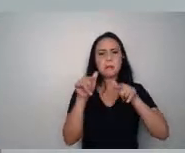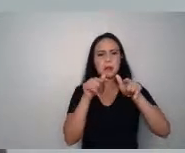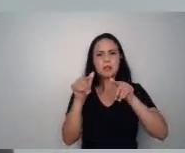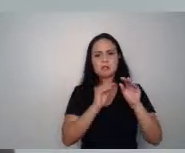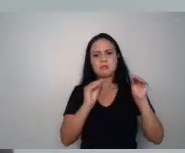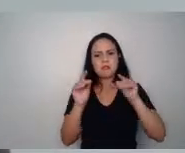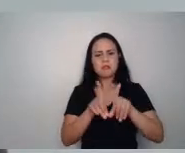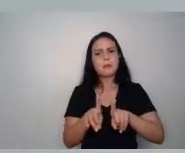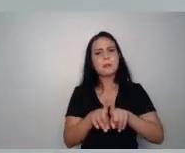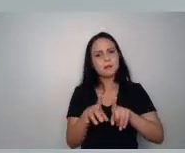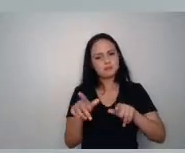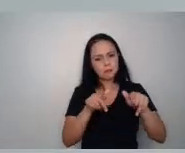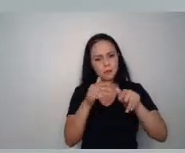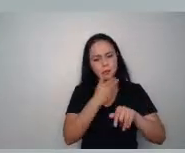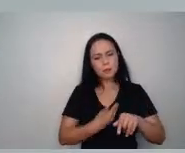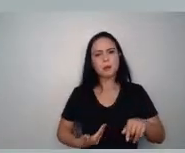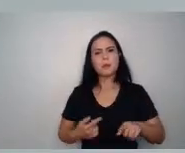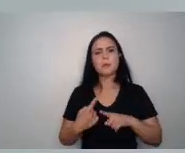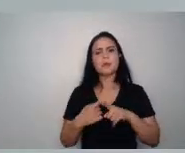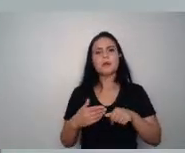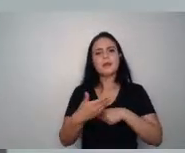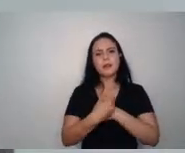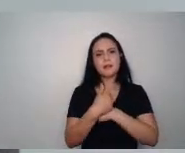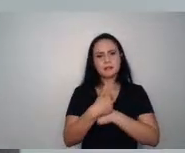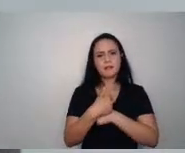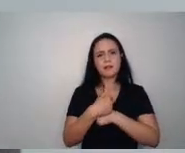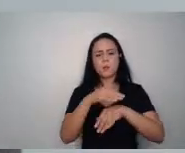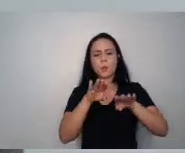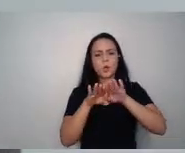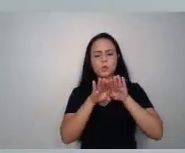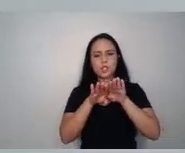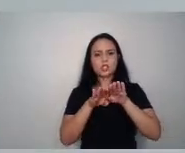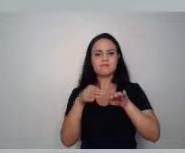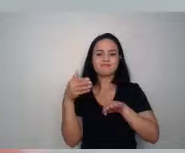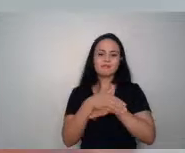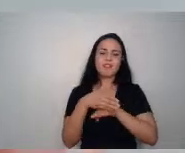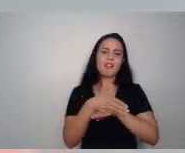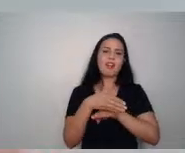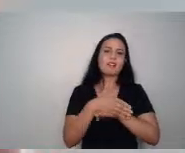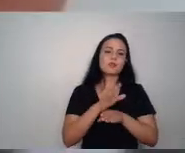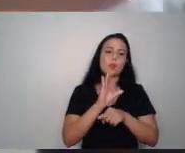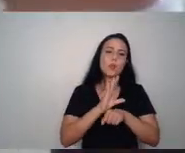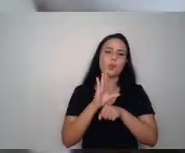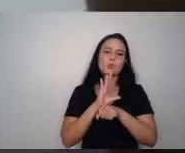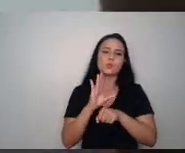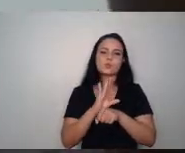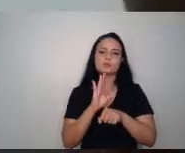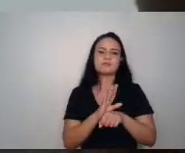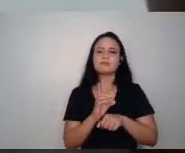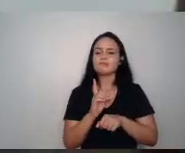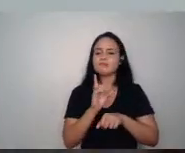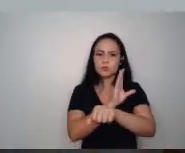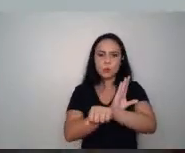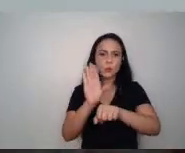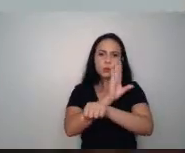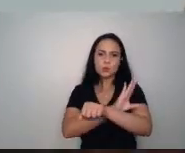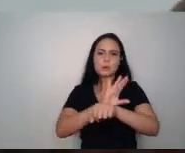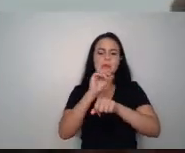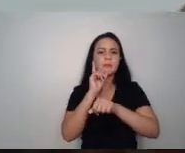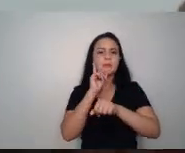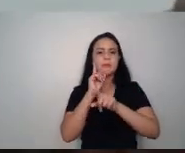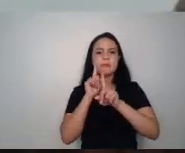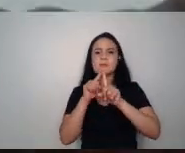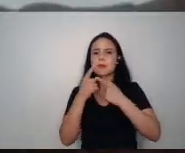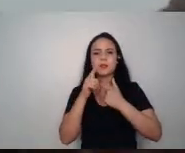against women in the labor areas also happens in the public service because they start in the same